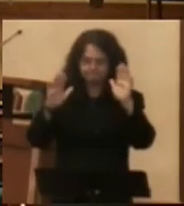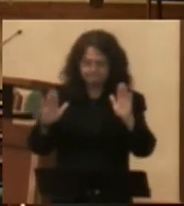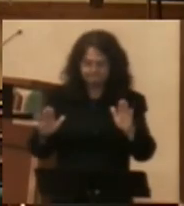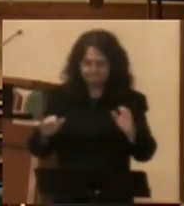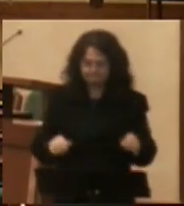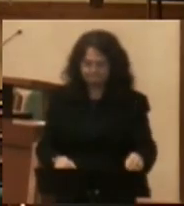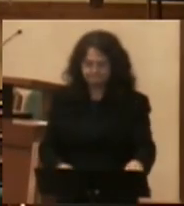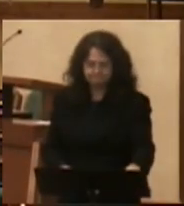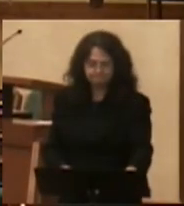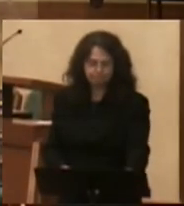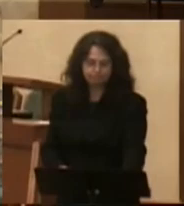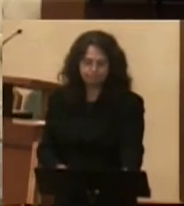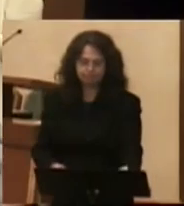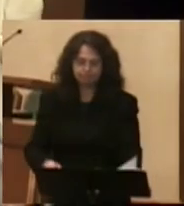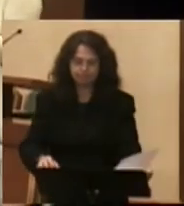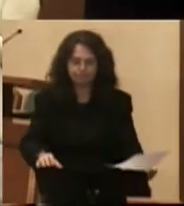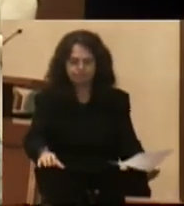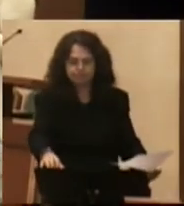seated.